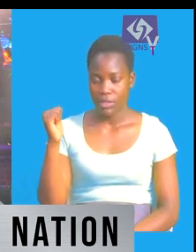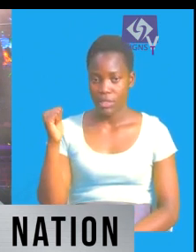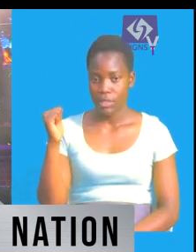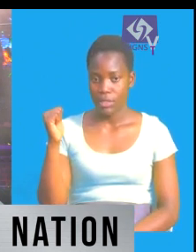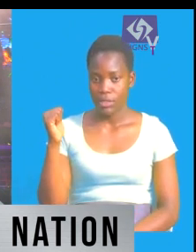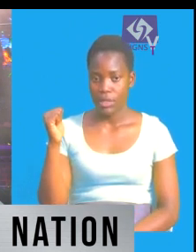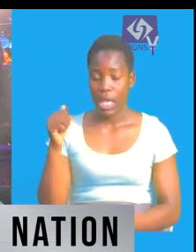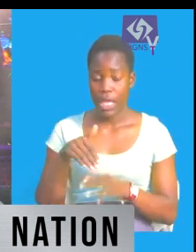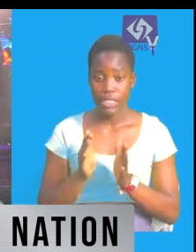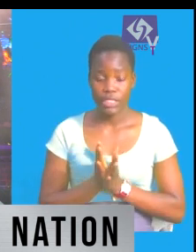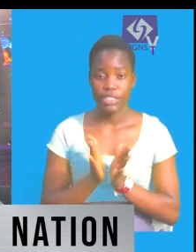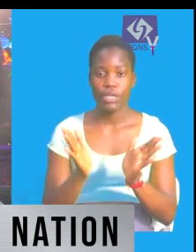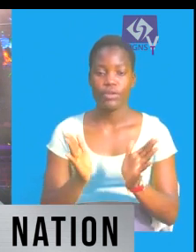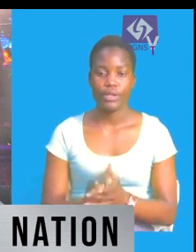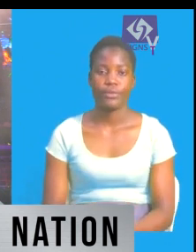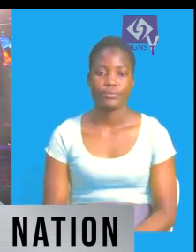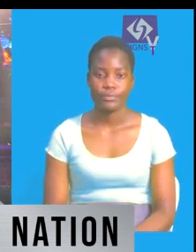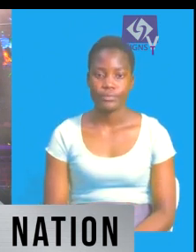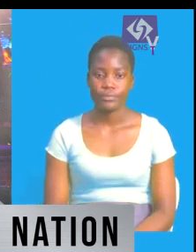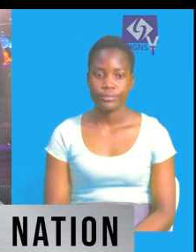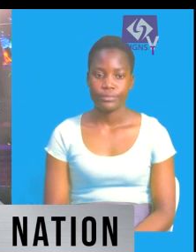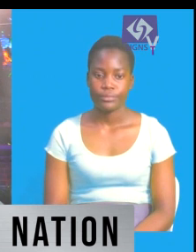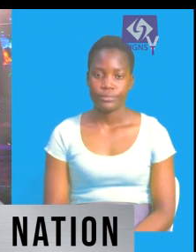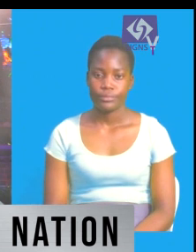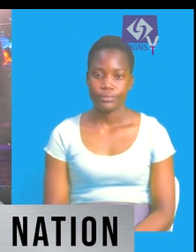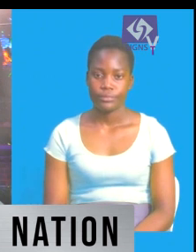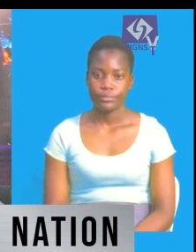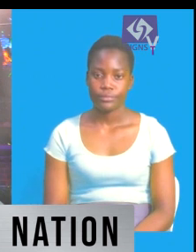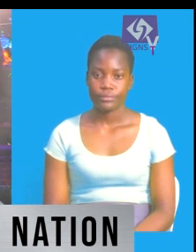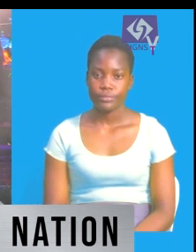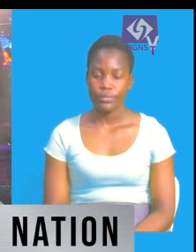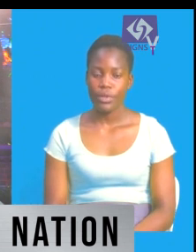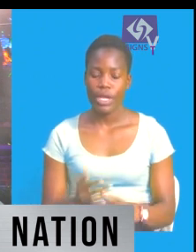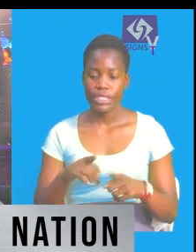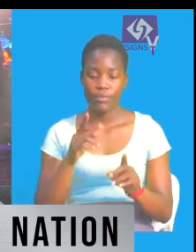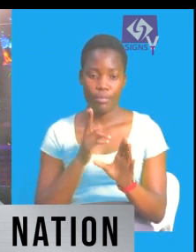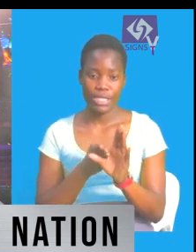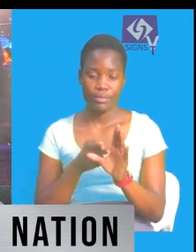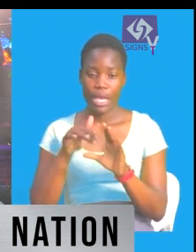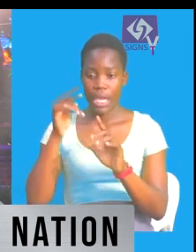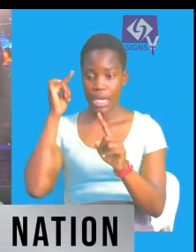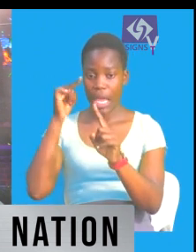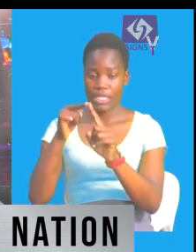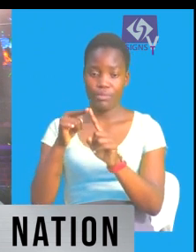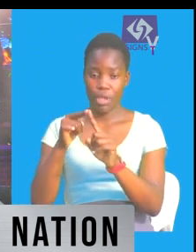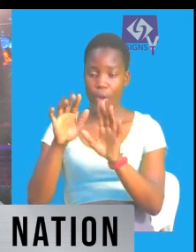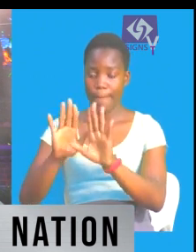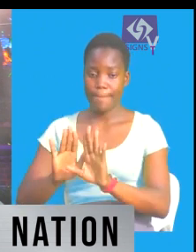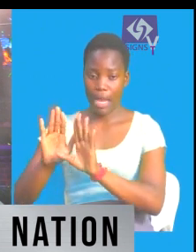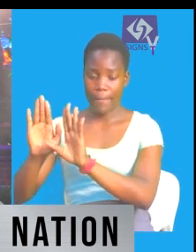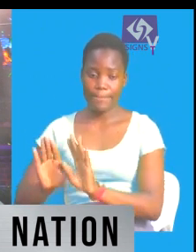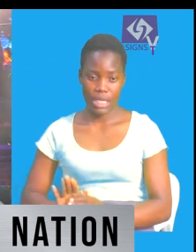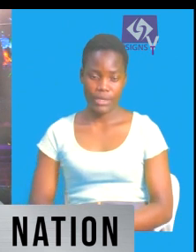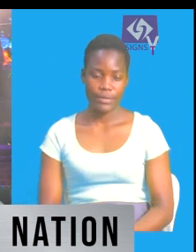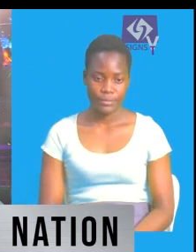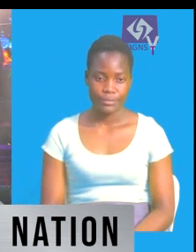in general. Yeah. Okay. Have you participated in the Azimio rallies?